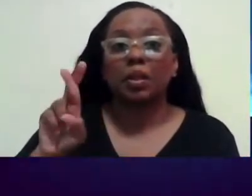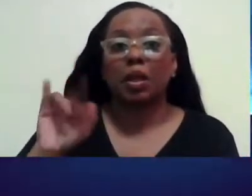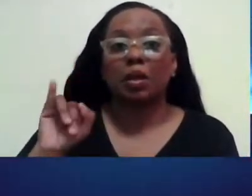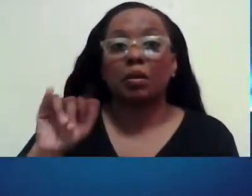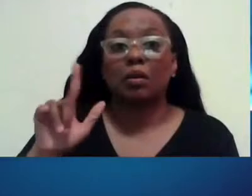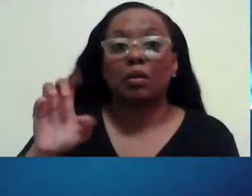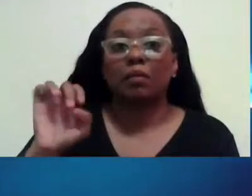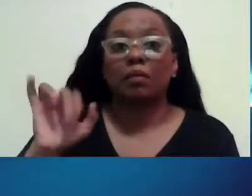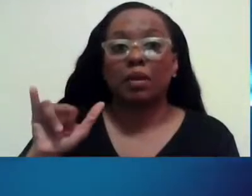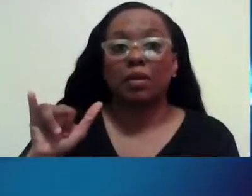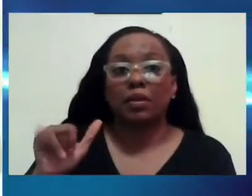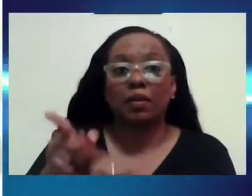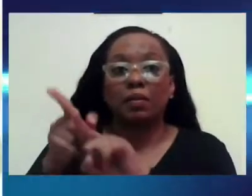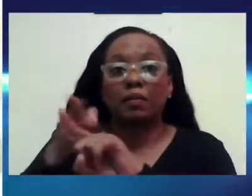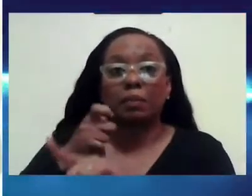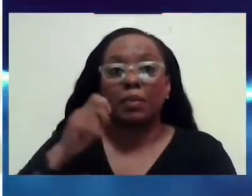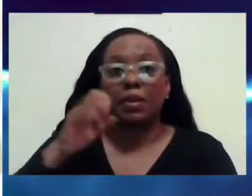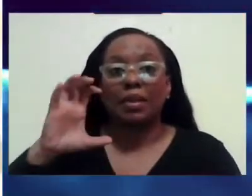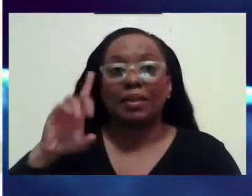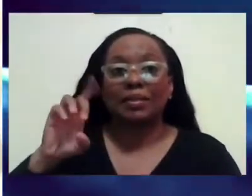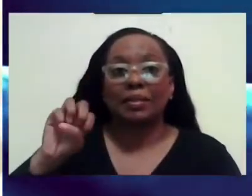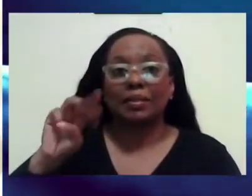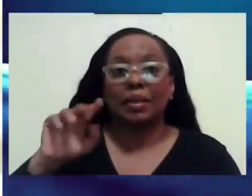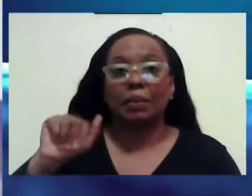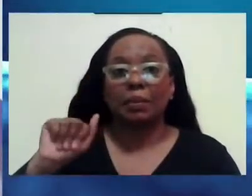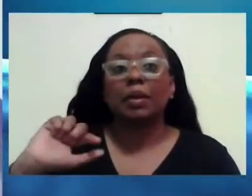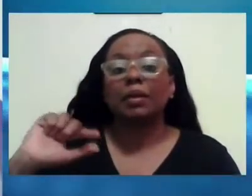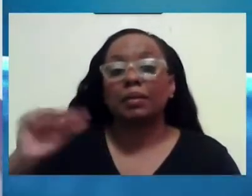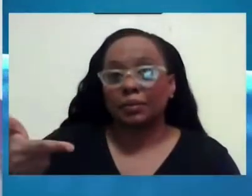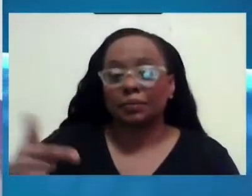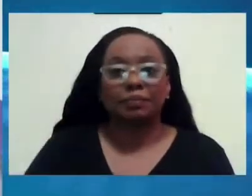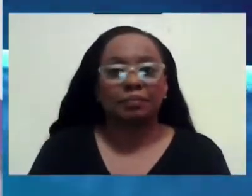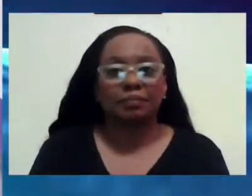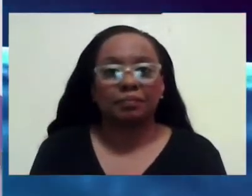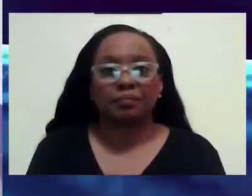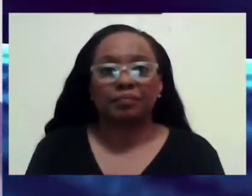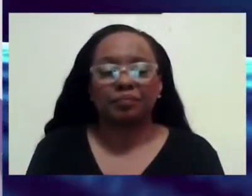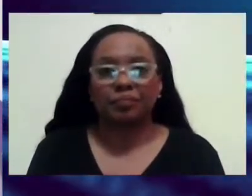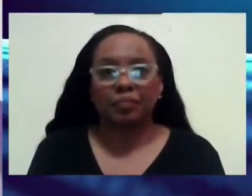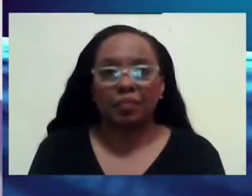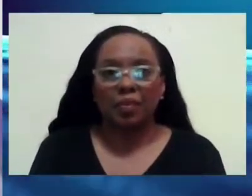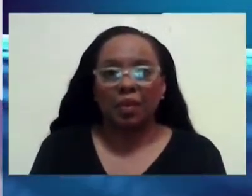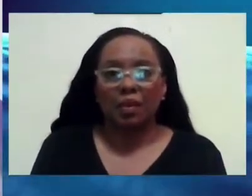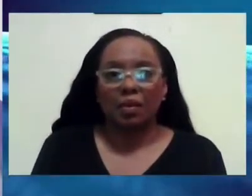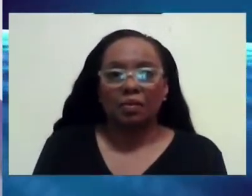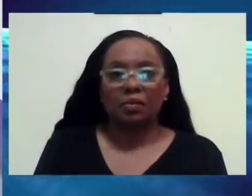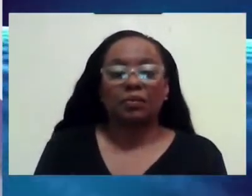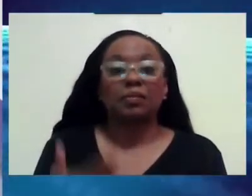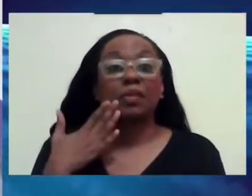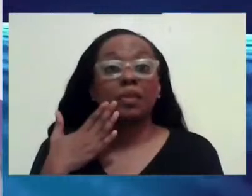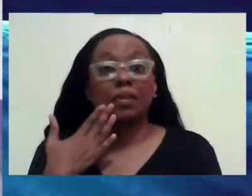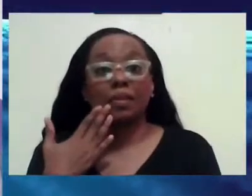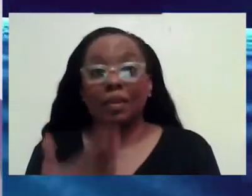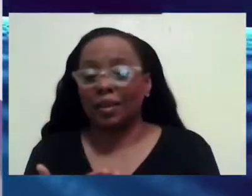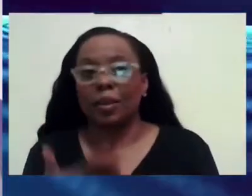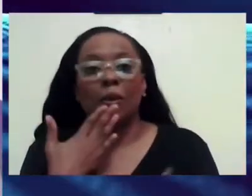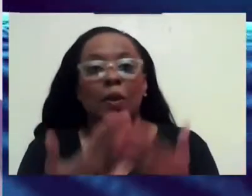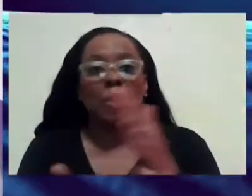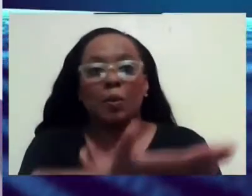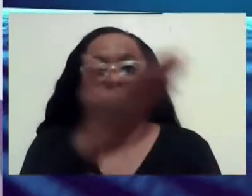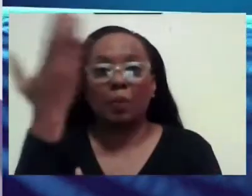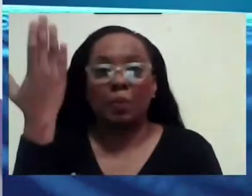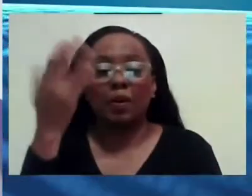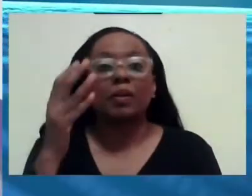St. Vincent and the Grenadines. Ms. Riley? Thank you very much, Lisa, and good morning to the media, not just